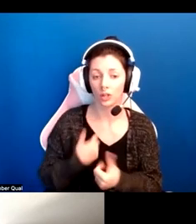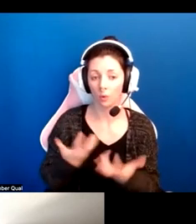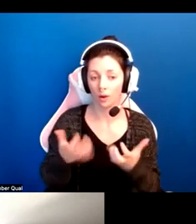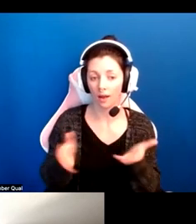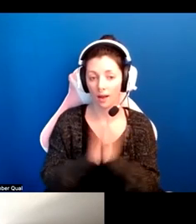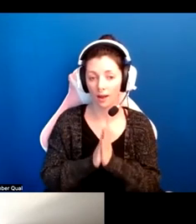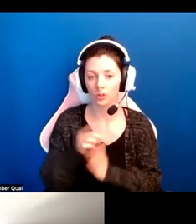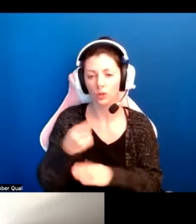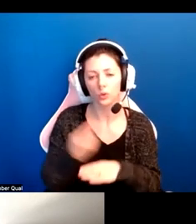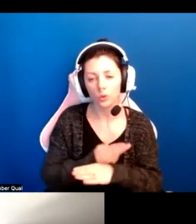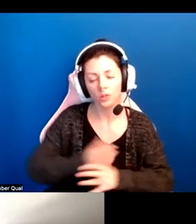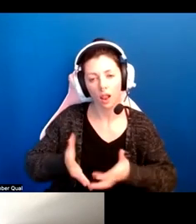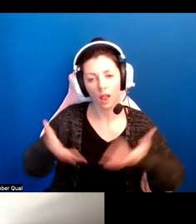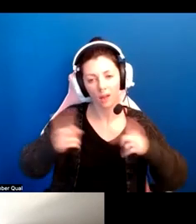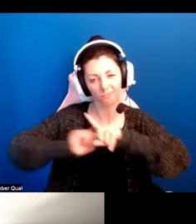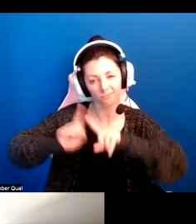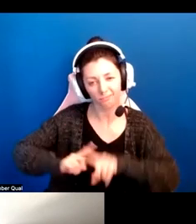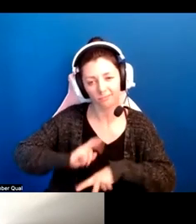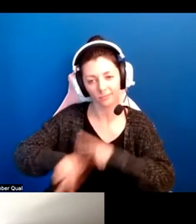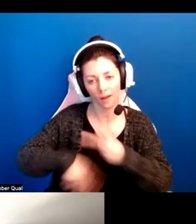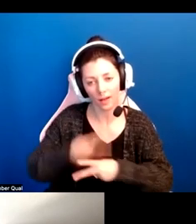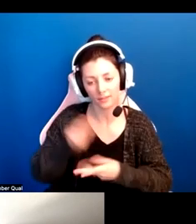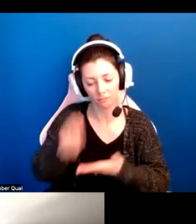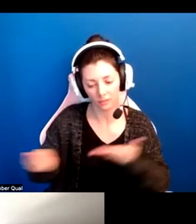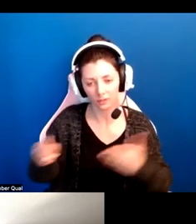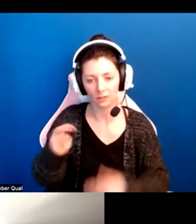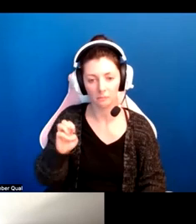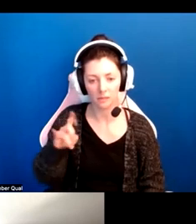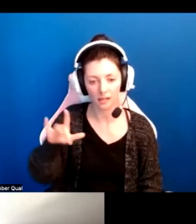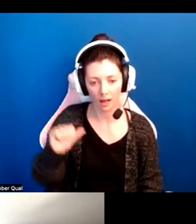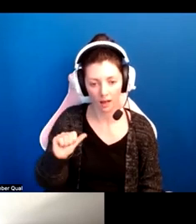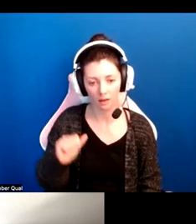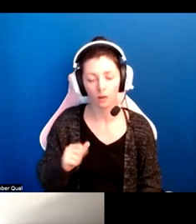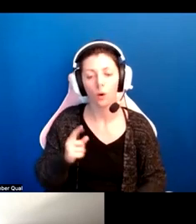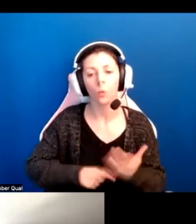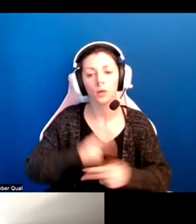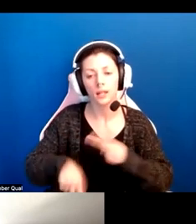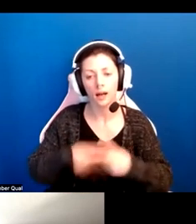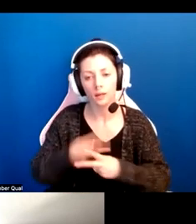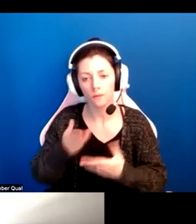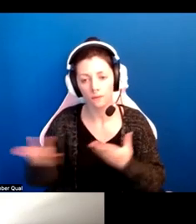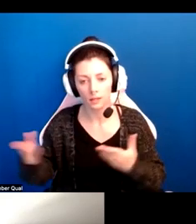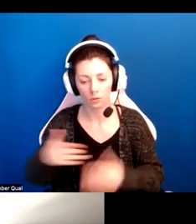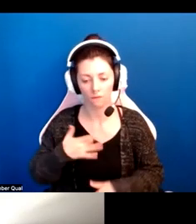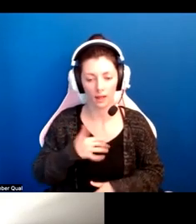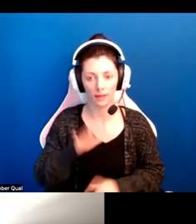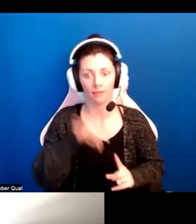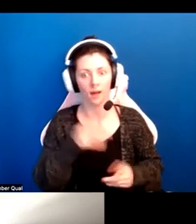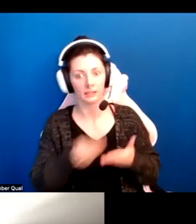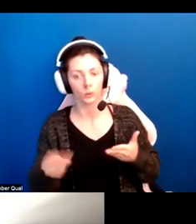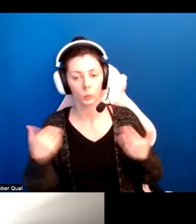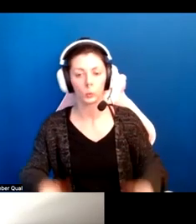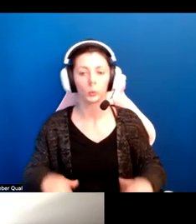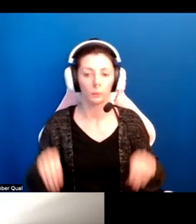different medias within your work. What elements have you found to be the most challenging and or most impactful in regards to your experience?